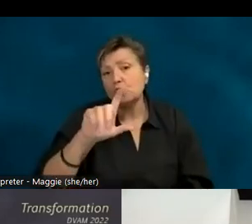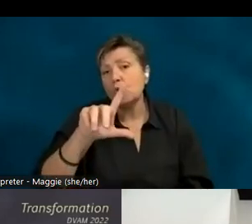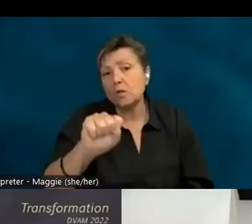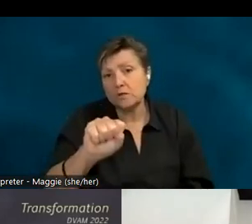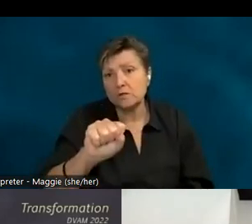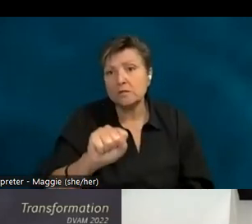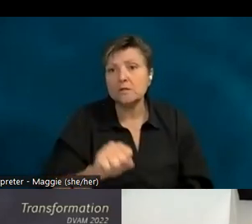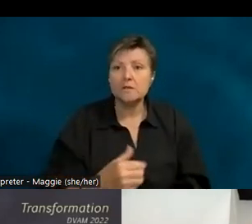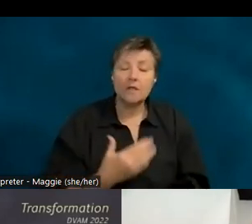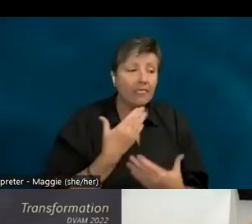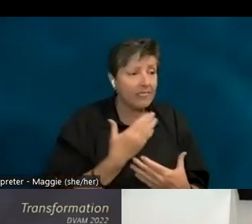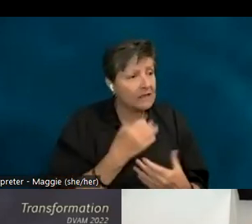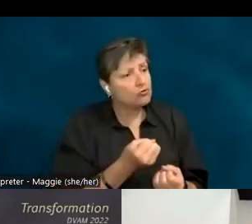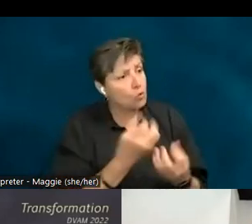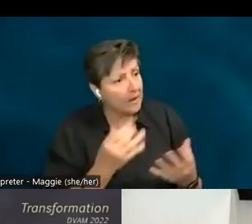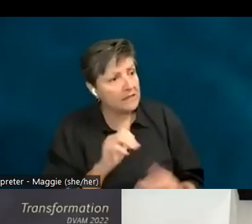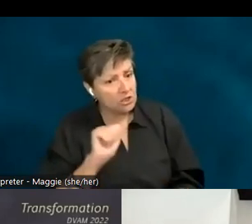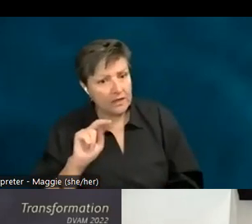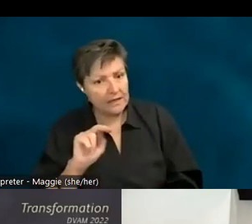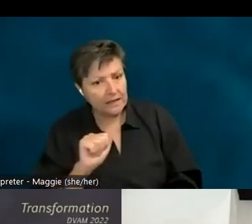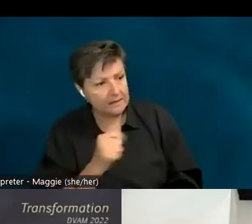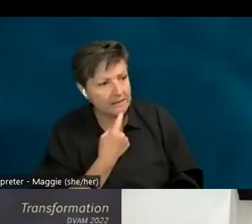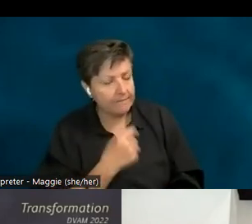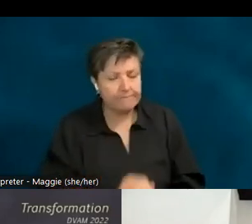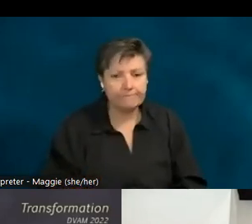Okay, thank you so much.